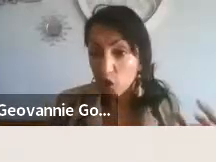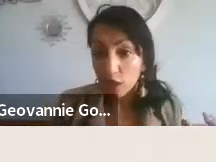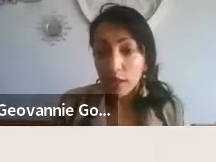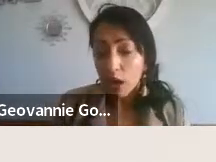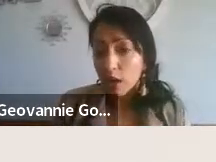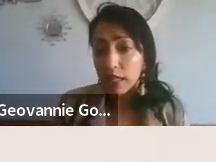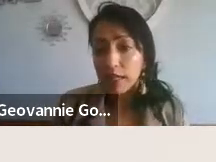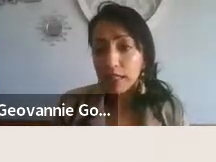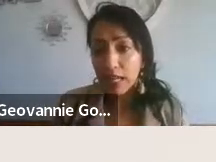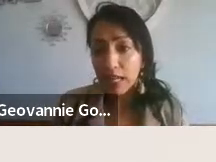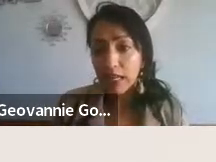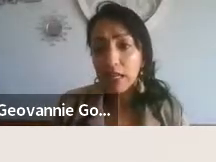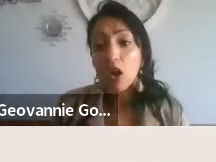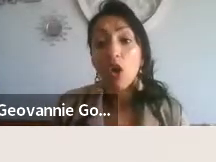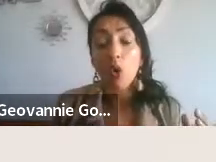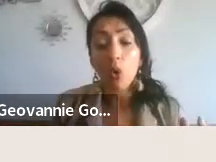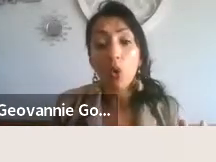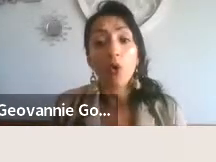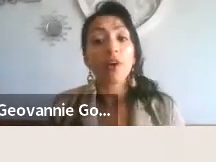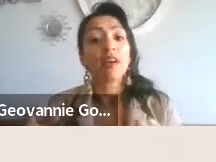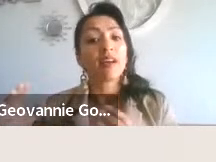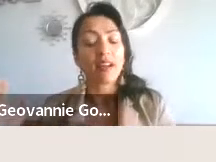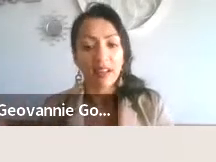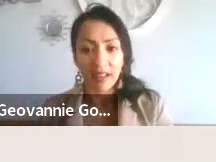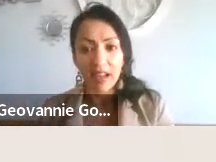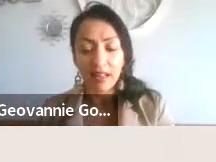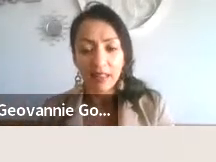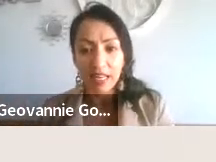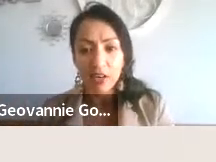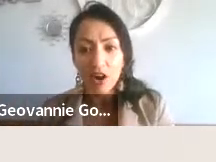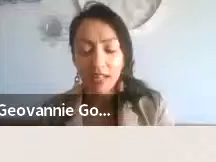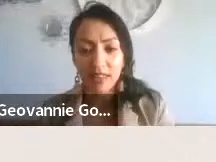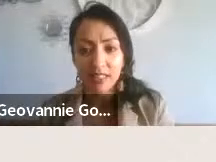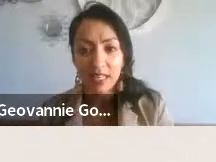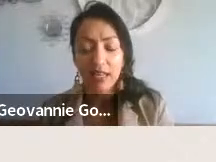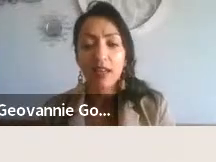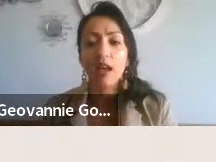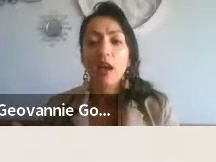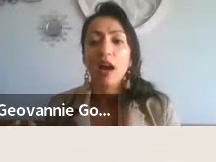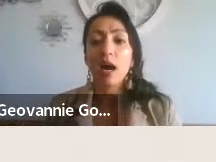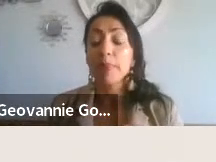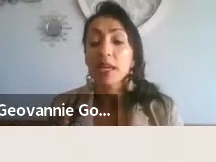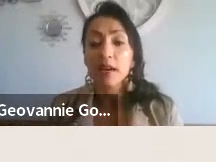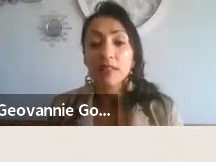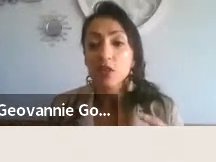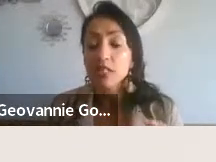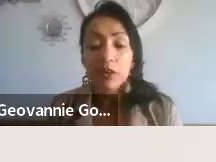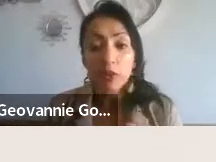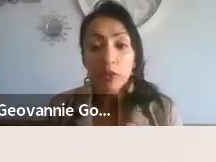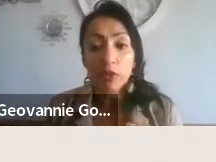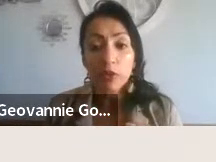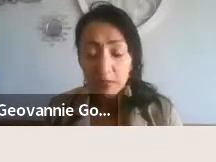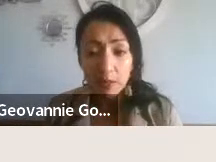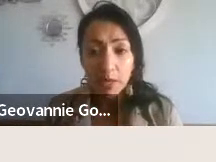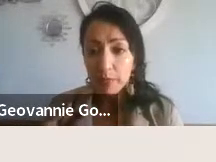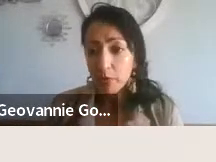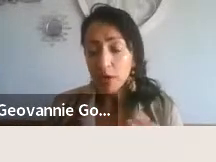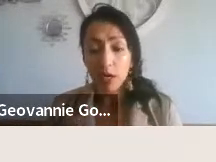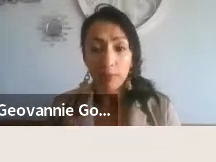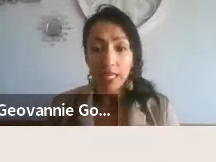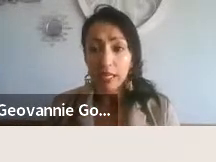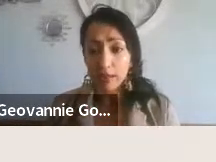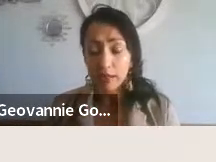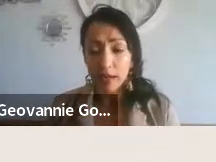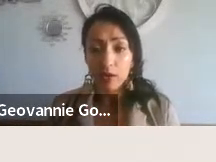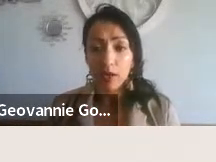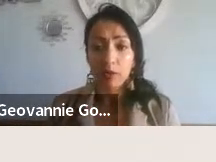testing early on in a day or later on in the day because there's different shifts. People